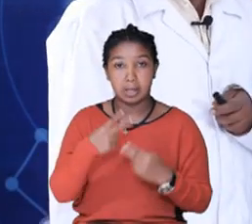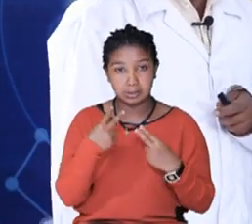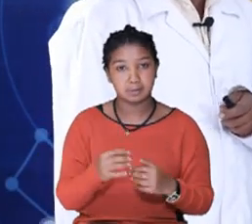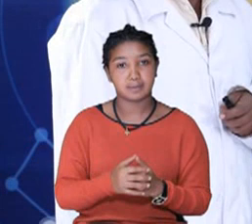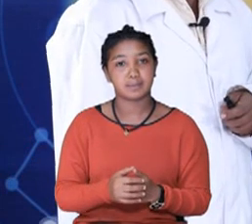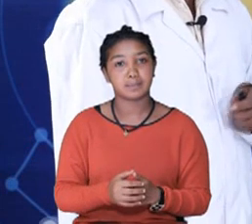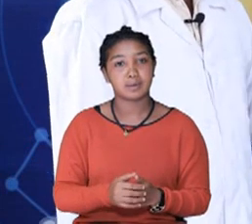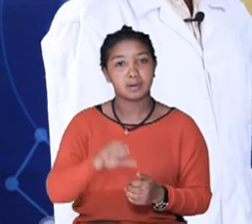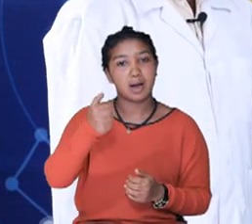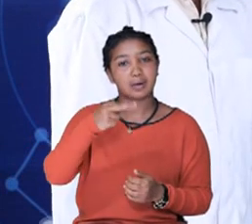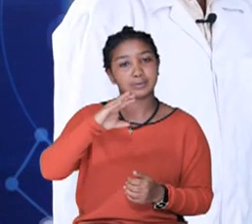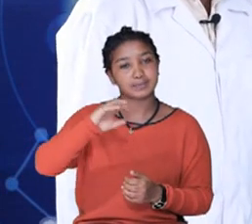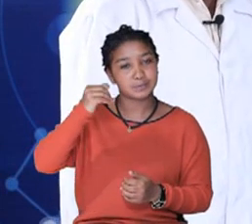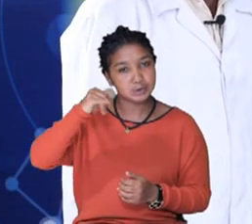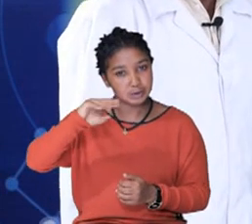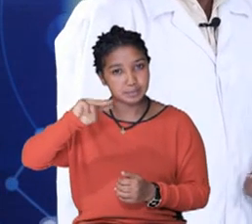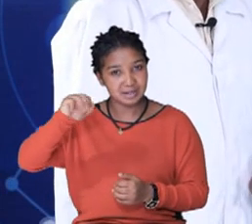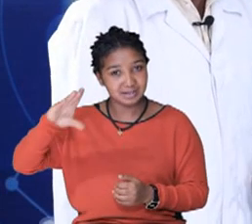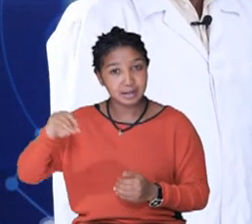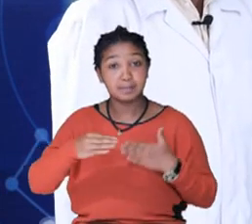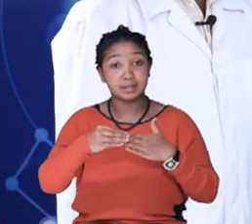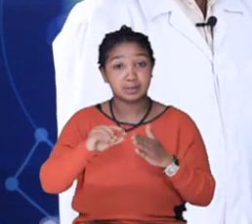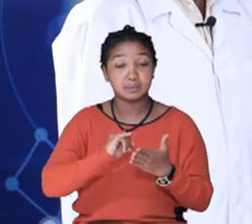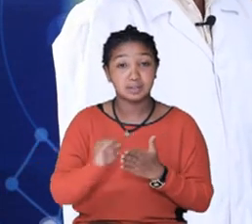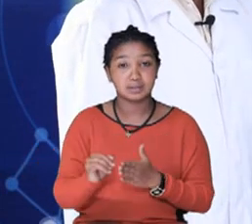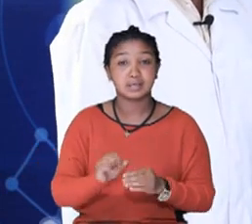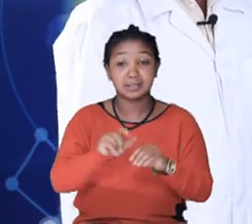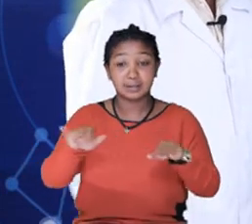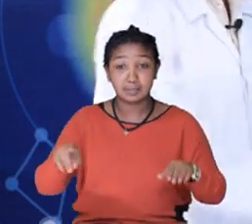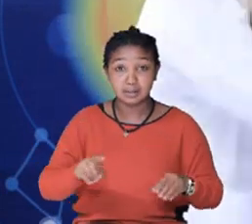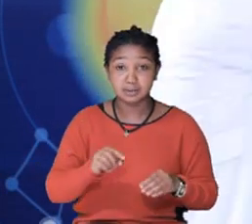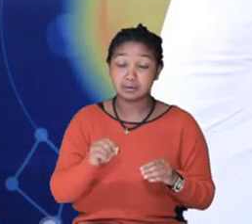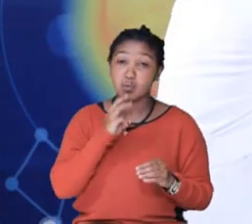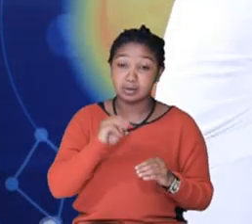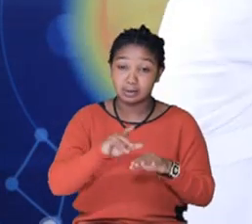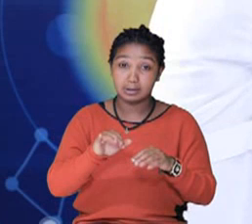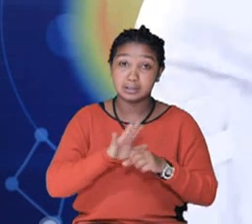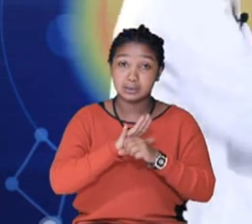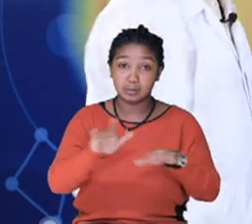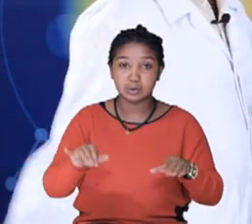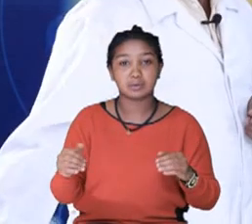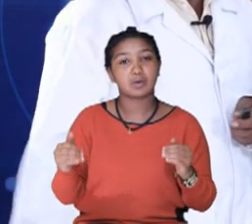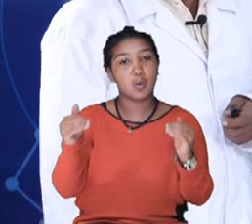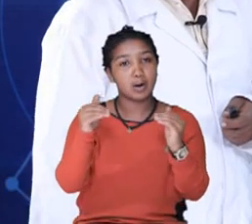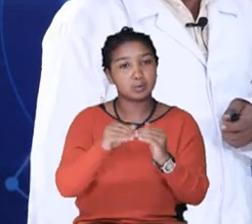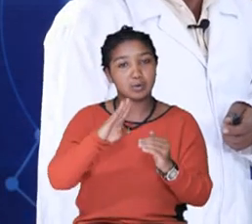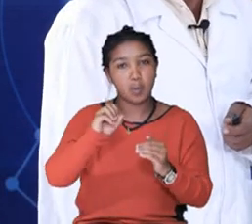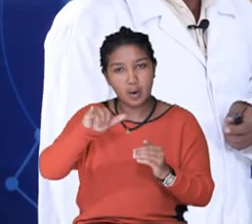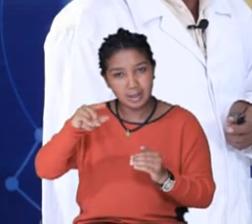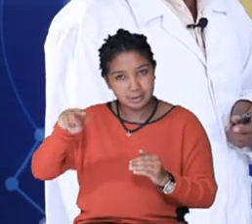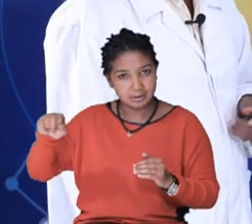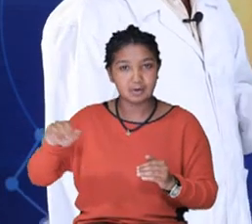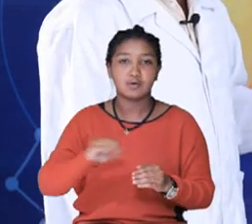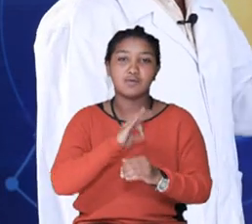Archimedes principle. Archimedes principle states that the weight of the fluid displaced by an object equals to the buoyant force, it